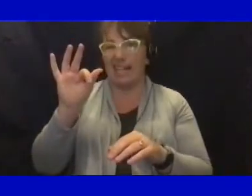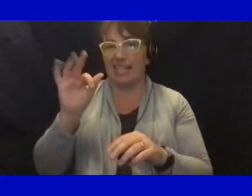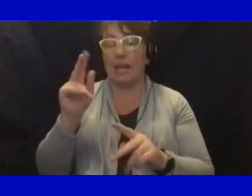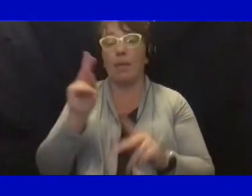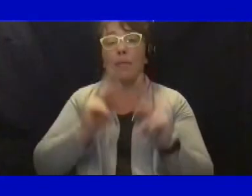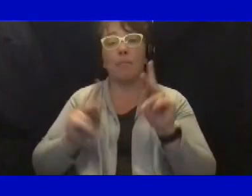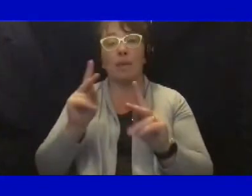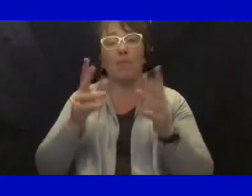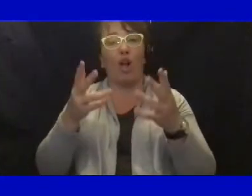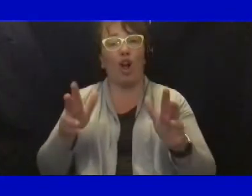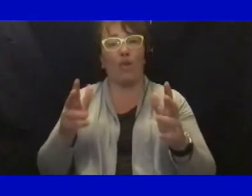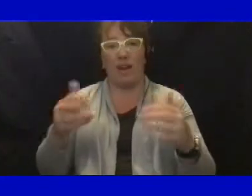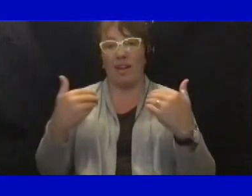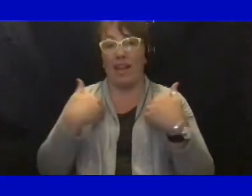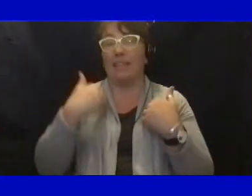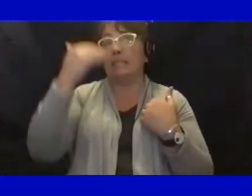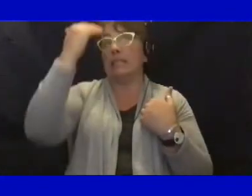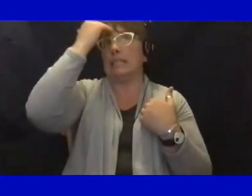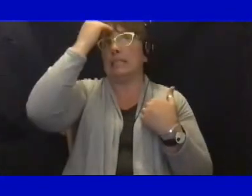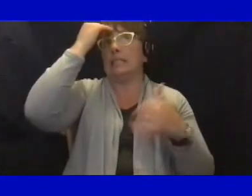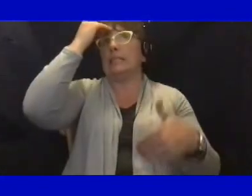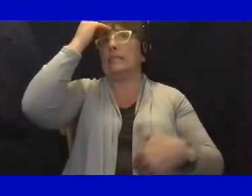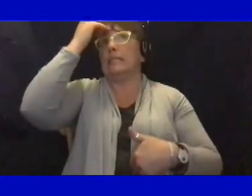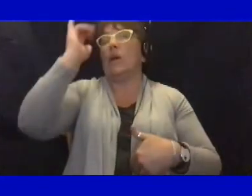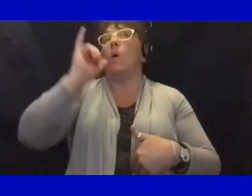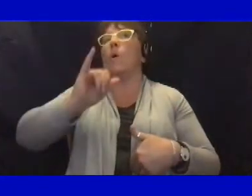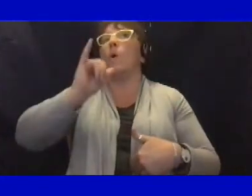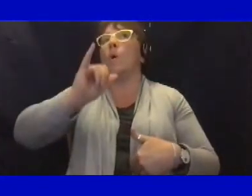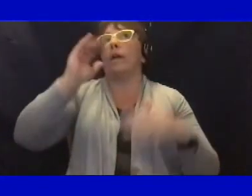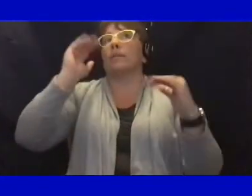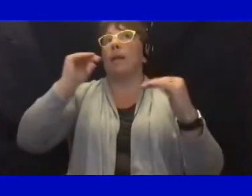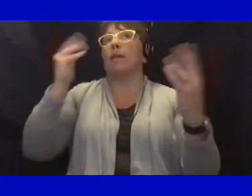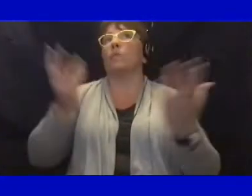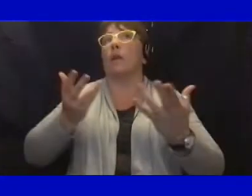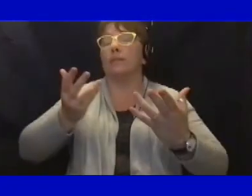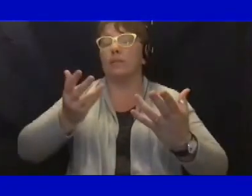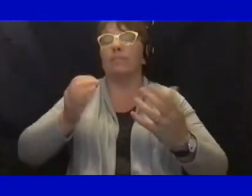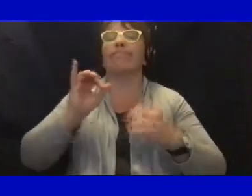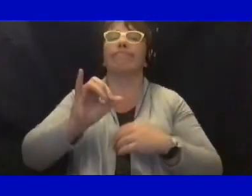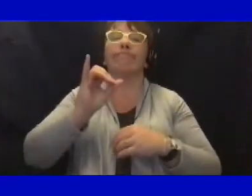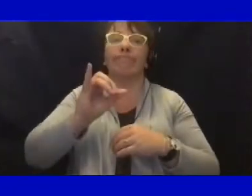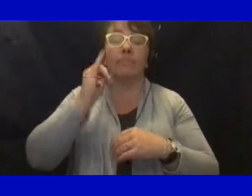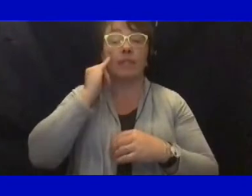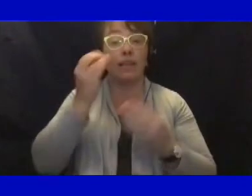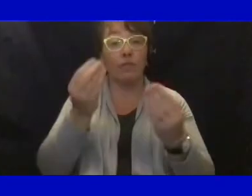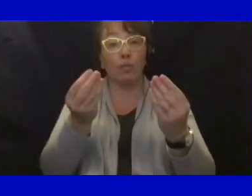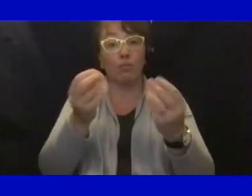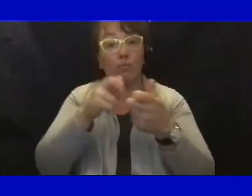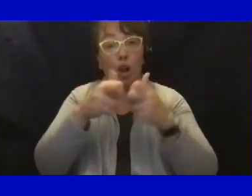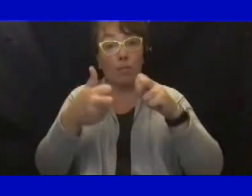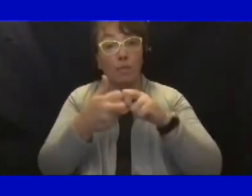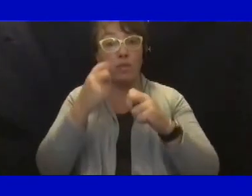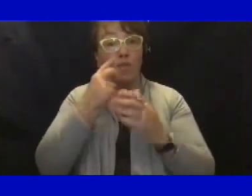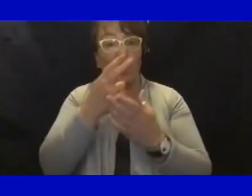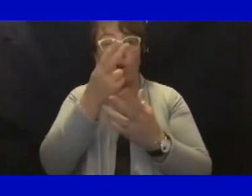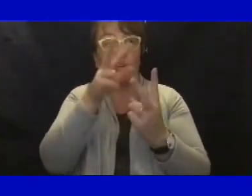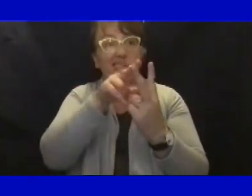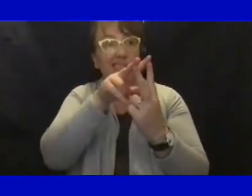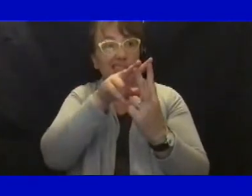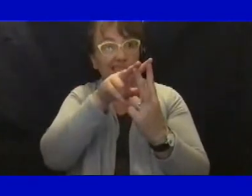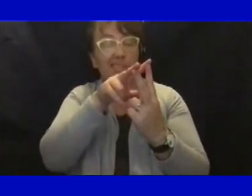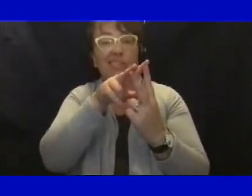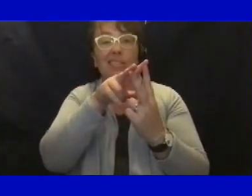a sense of what to expect. And if you had problems with your property in either of those storms, Valentine's Day or the